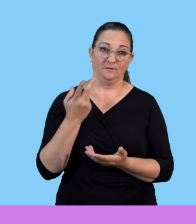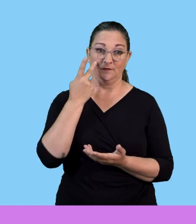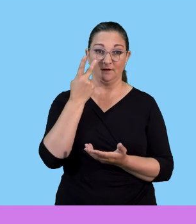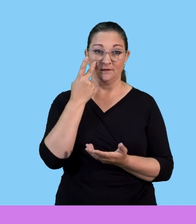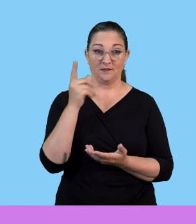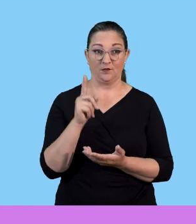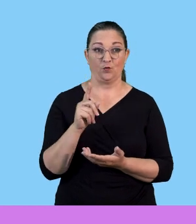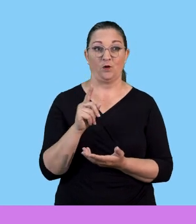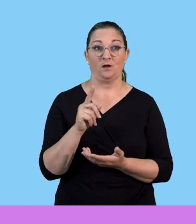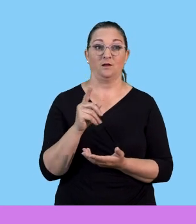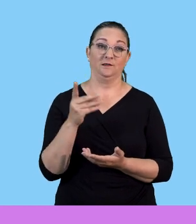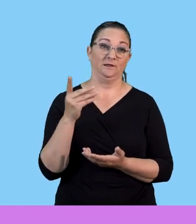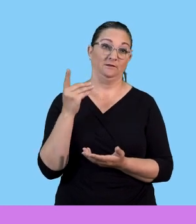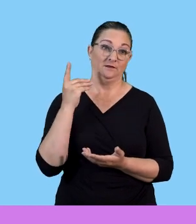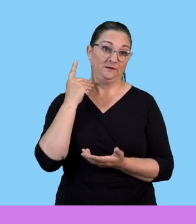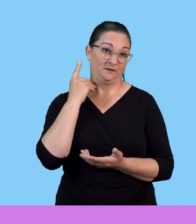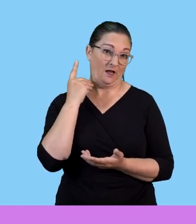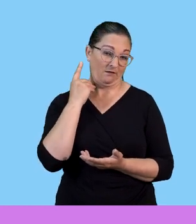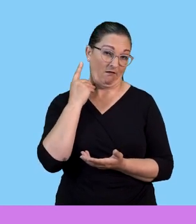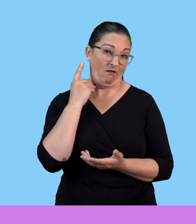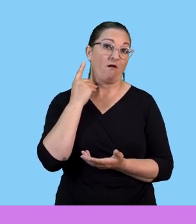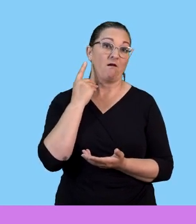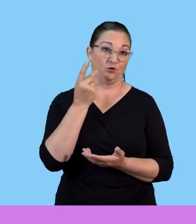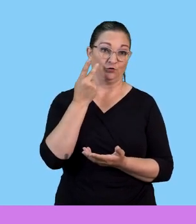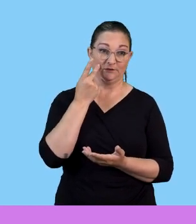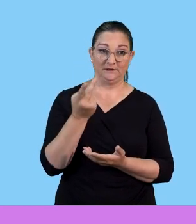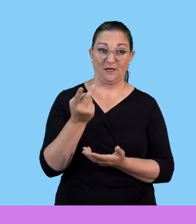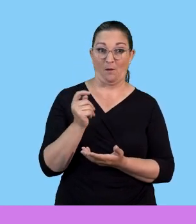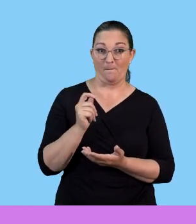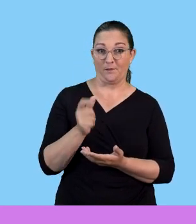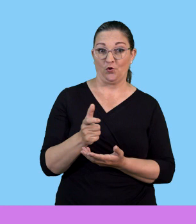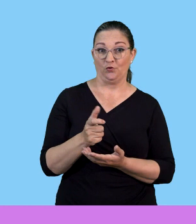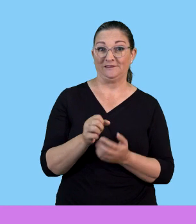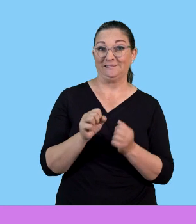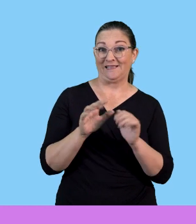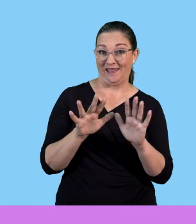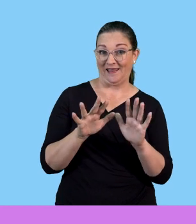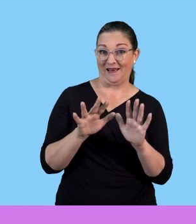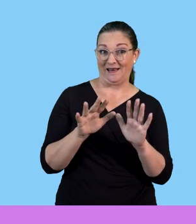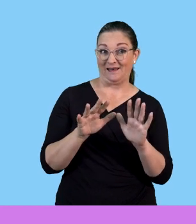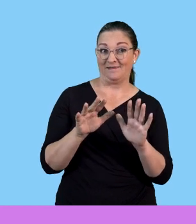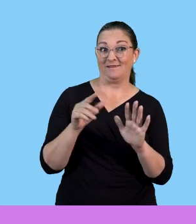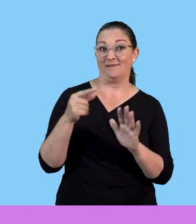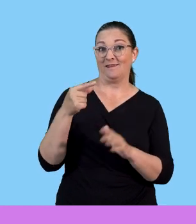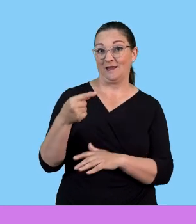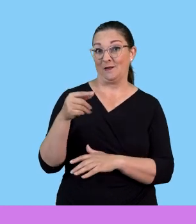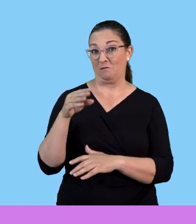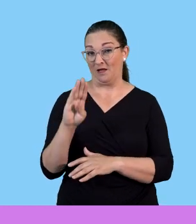Now, if we look at the data bundle, there it is. He buys 10